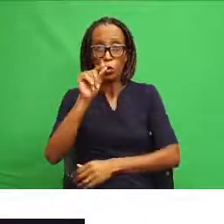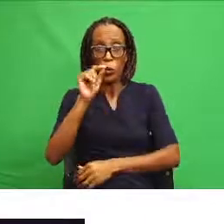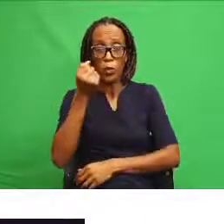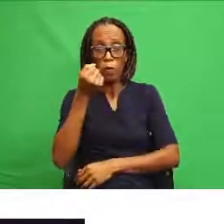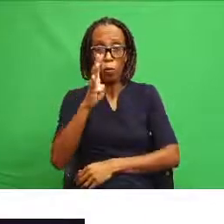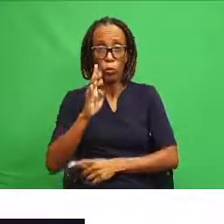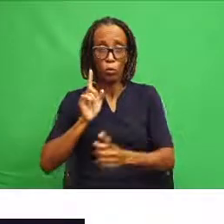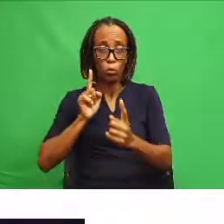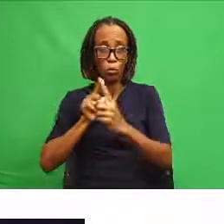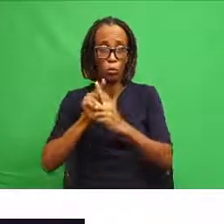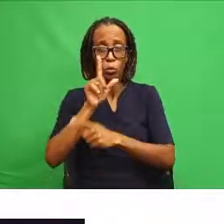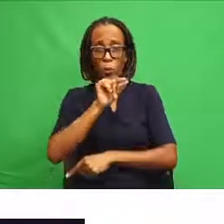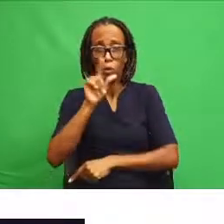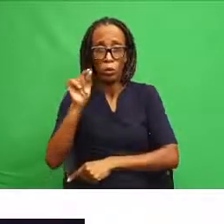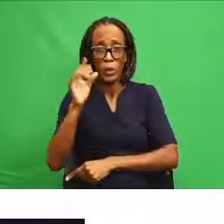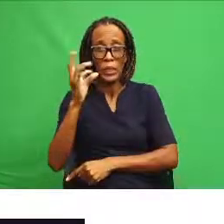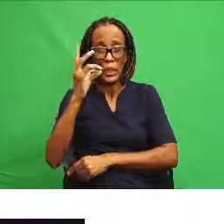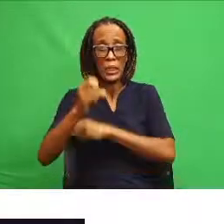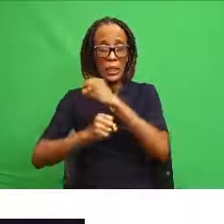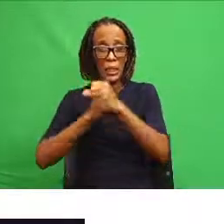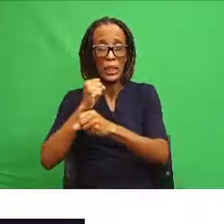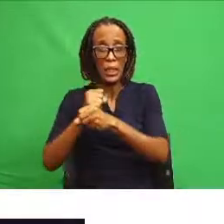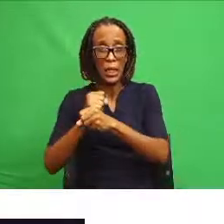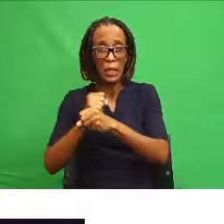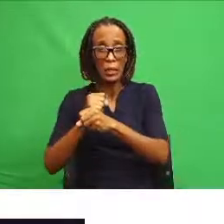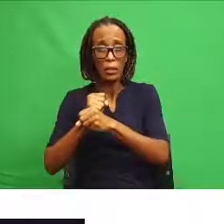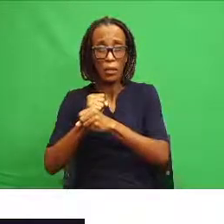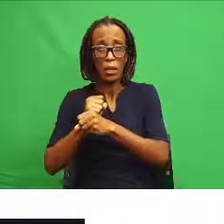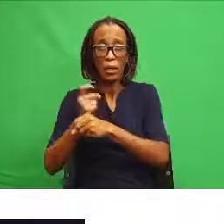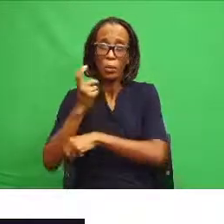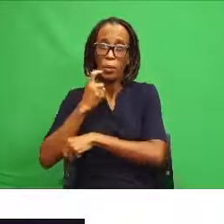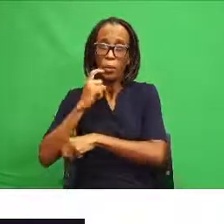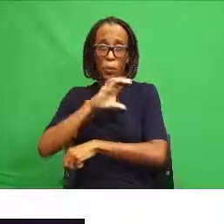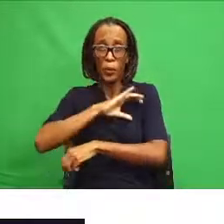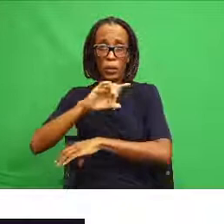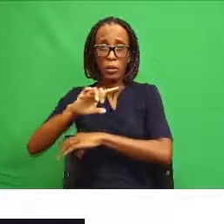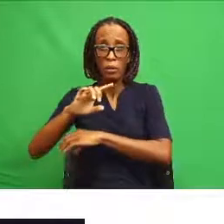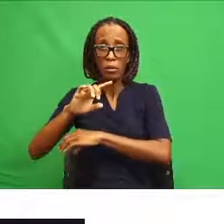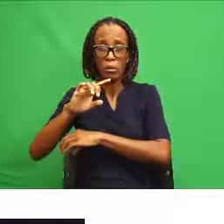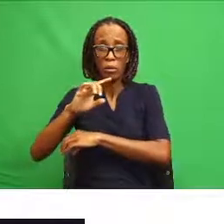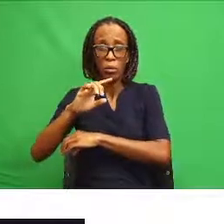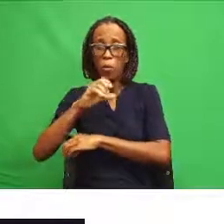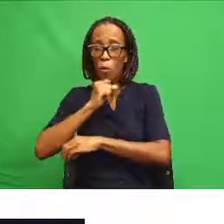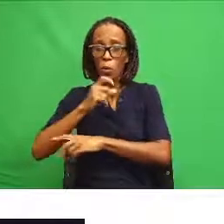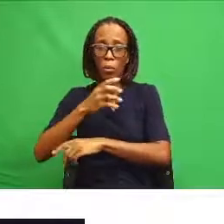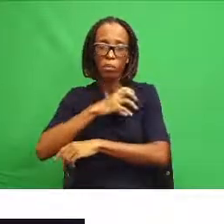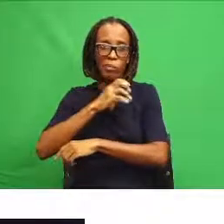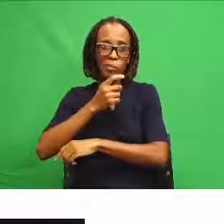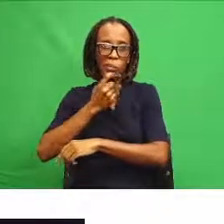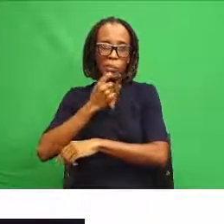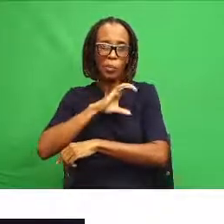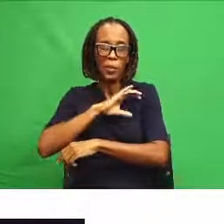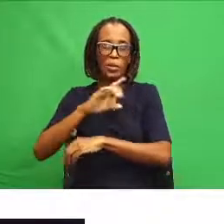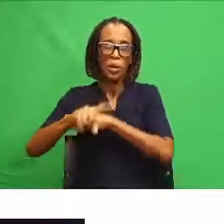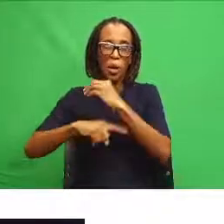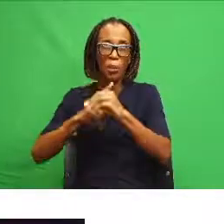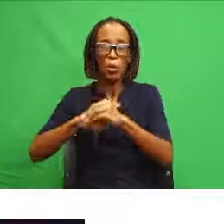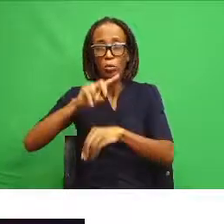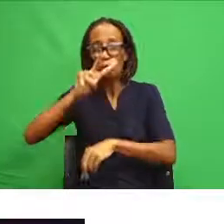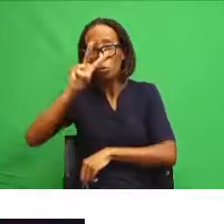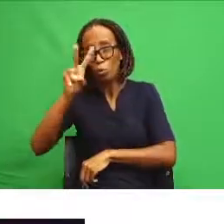and 2020, the annual number of crimes against older persons each year ranged between